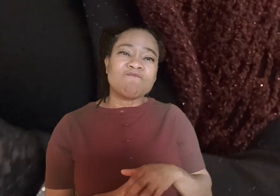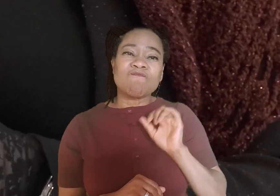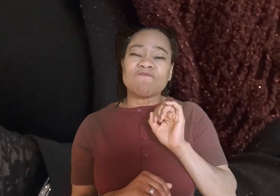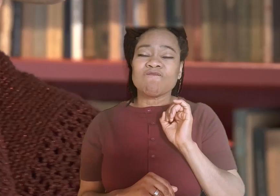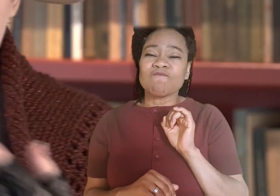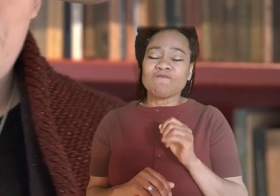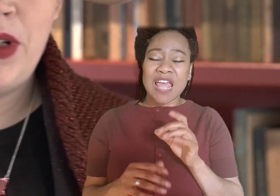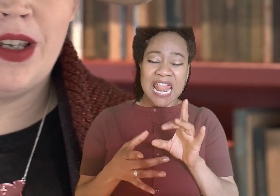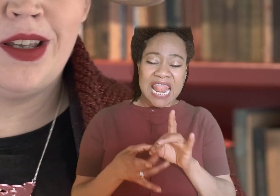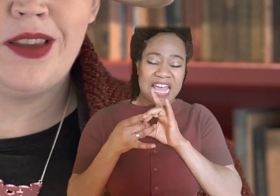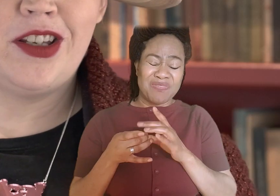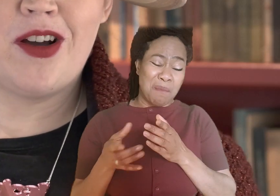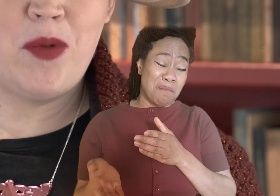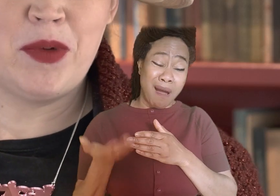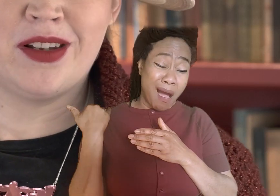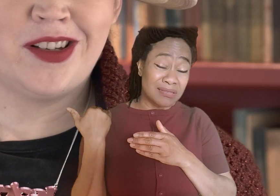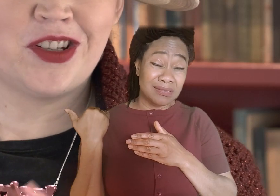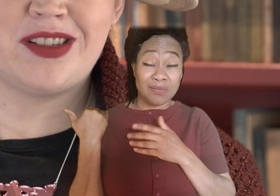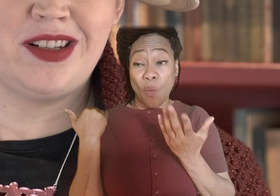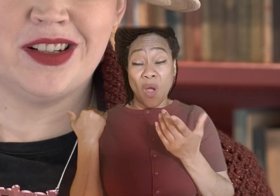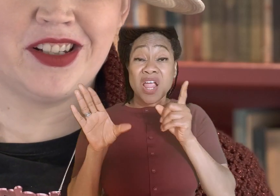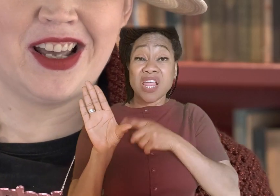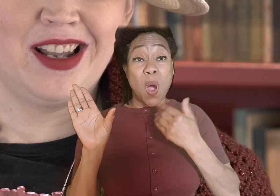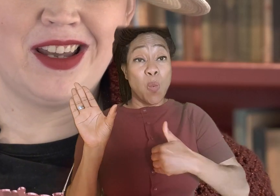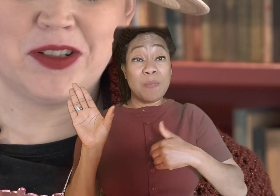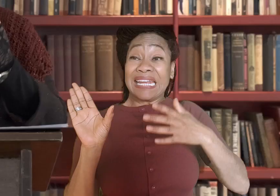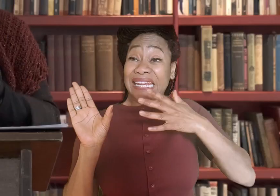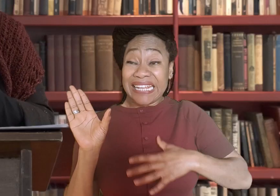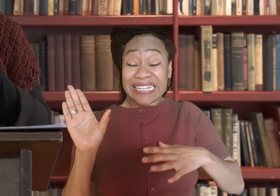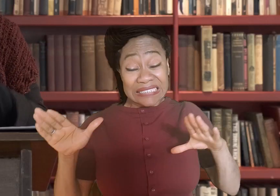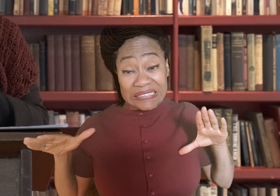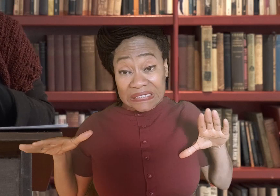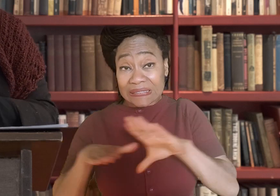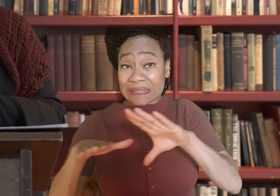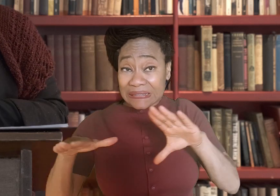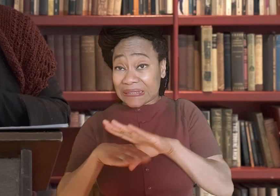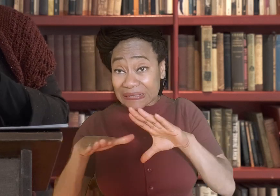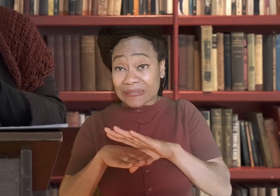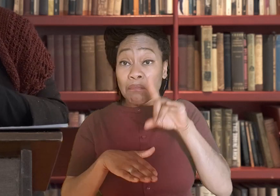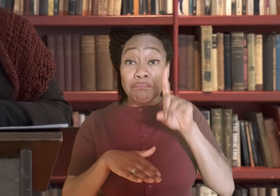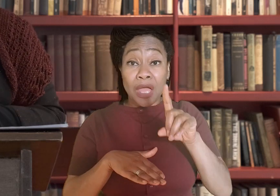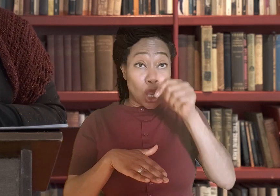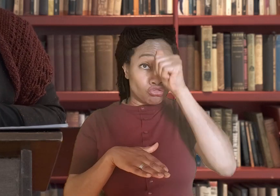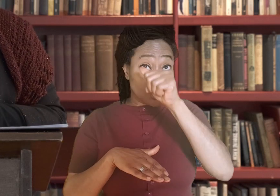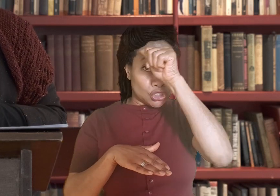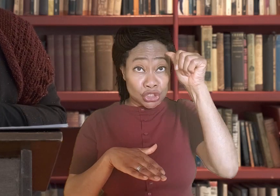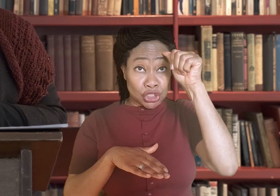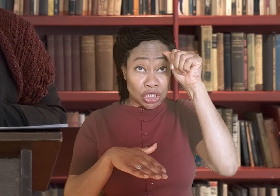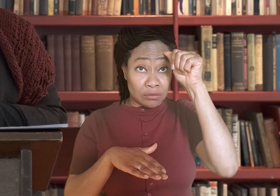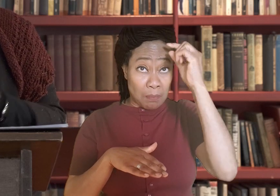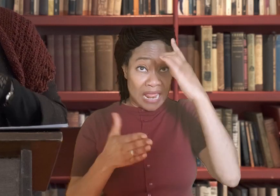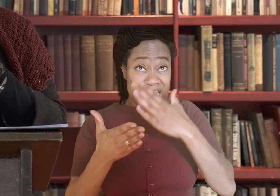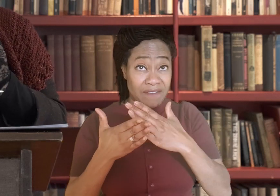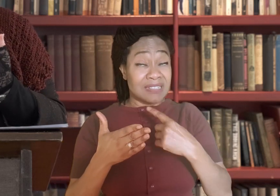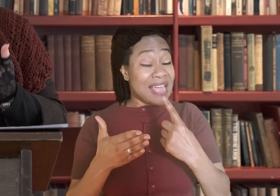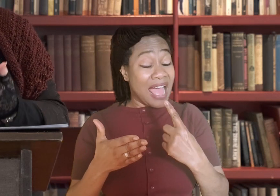the past, or simply that young women just needed to get laid. But Christian ideology forbade unmarried women from having